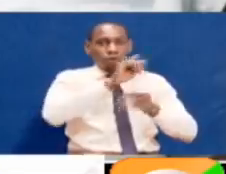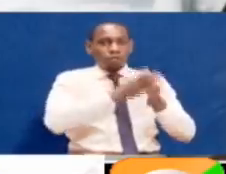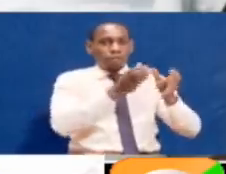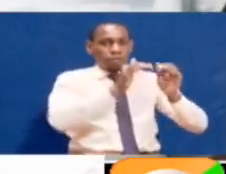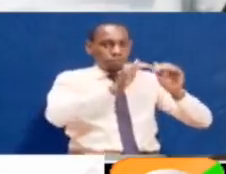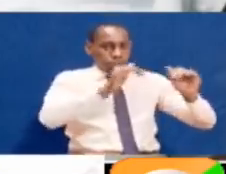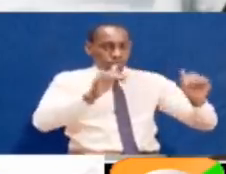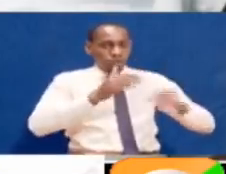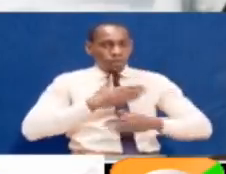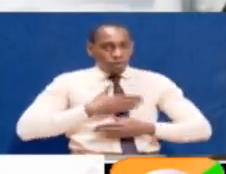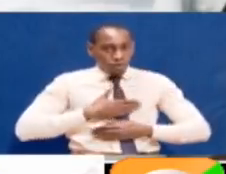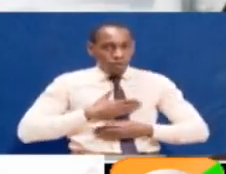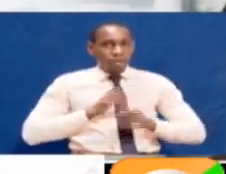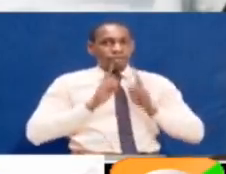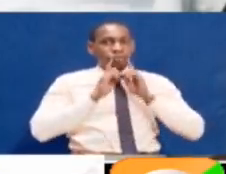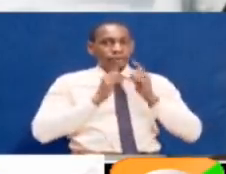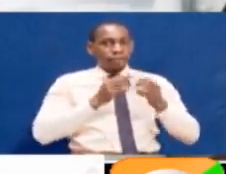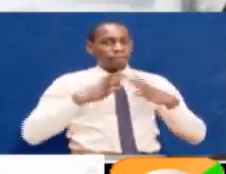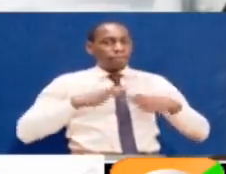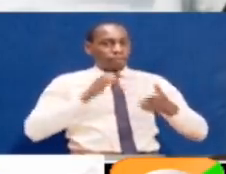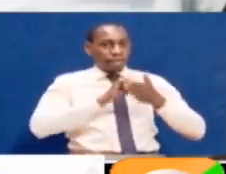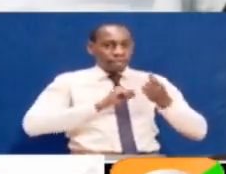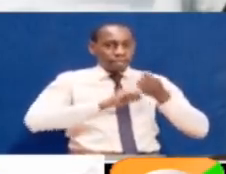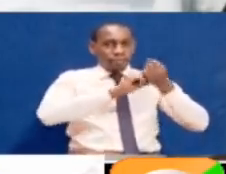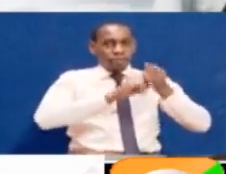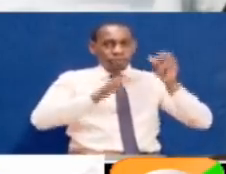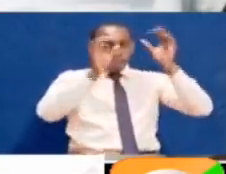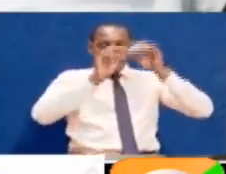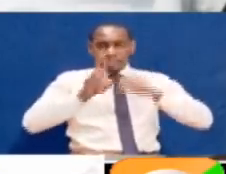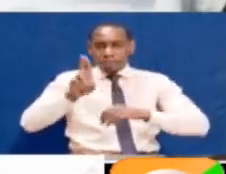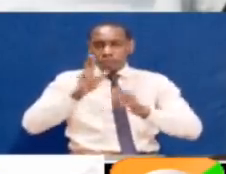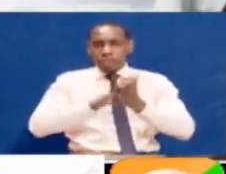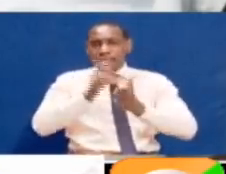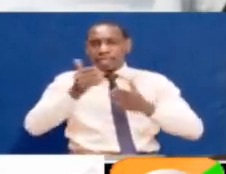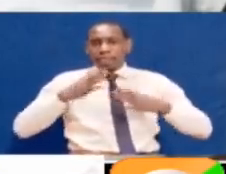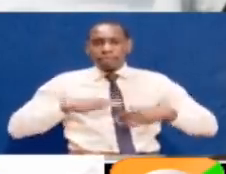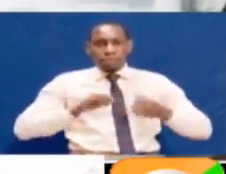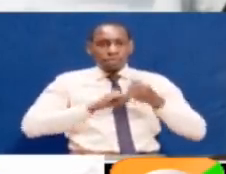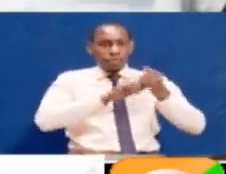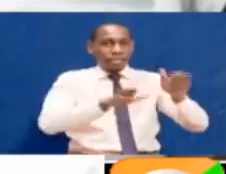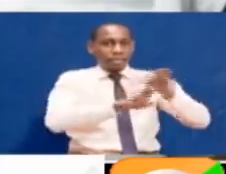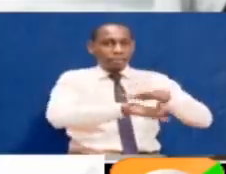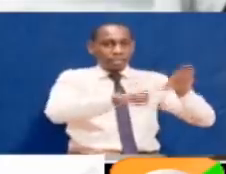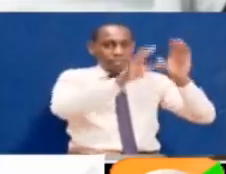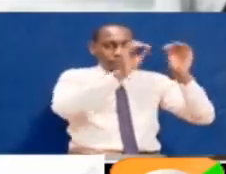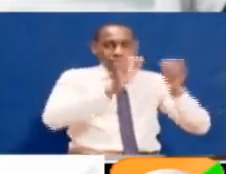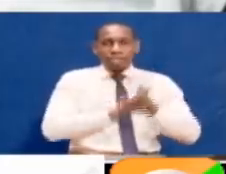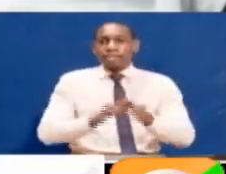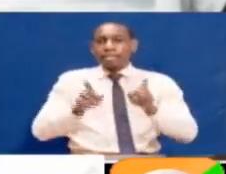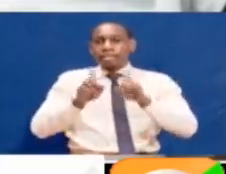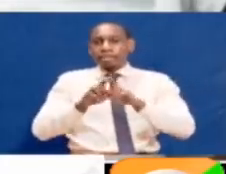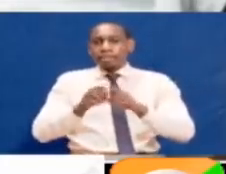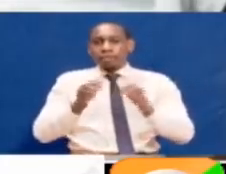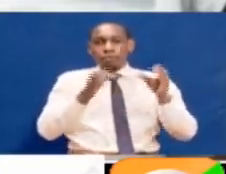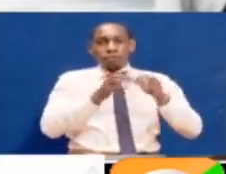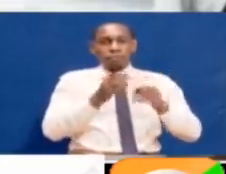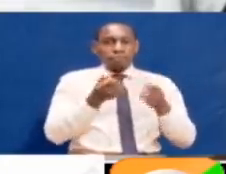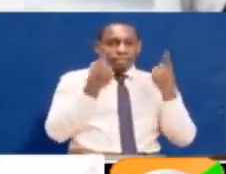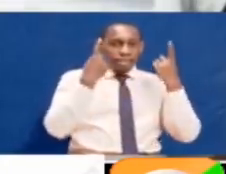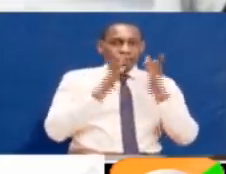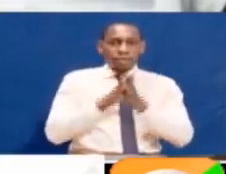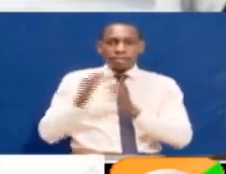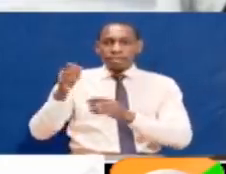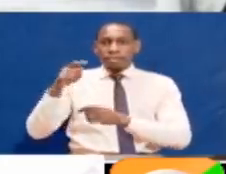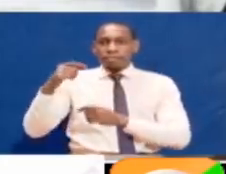has been divided, Honorable Murkomen, between those who support President Uhuru Kenyatta and those who support the Deputy President. We've heard of Kieleweke on one hand,